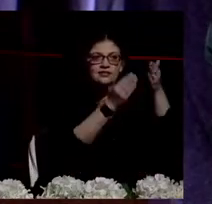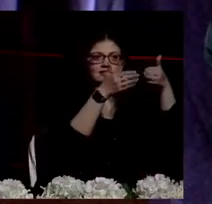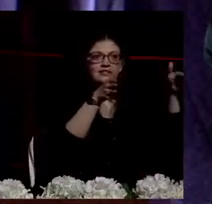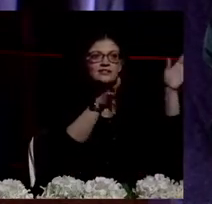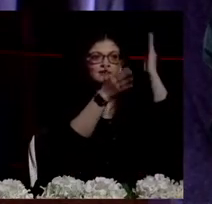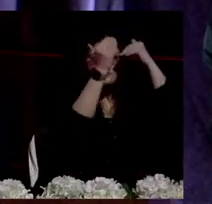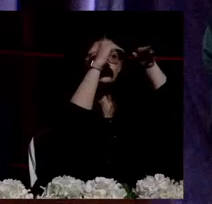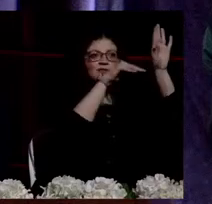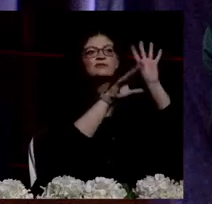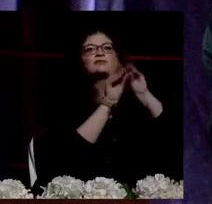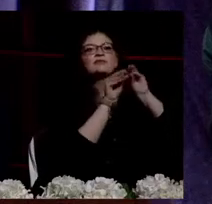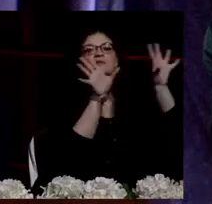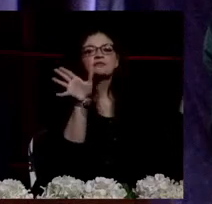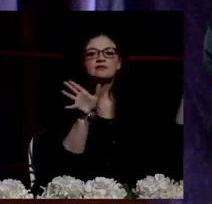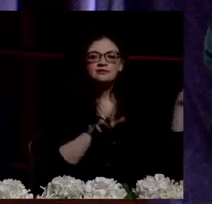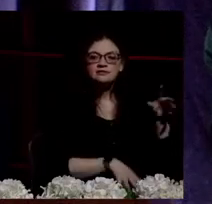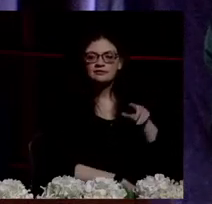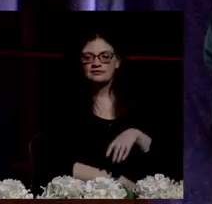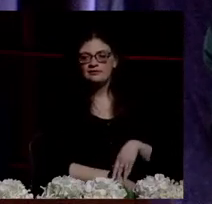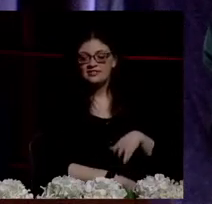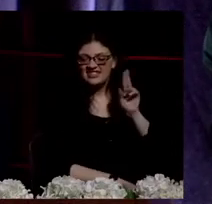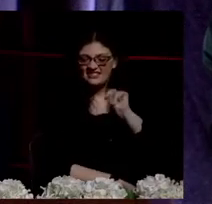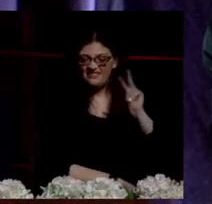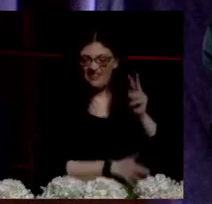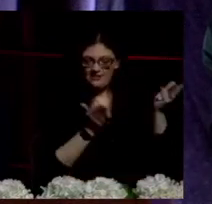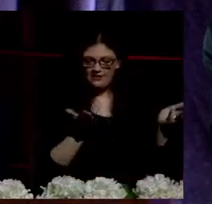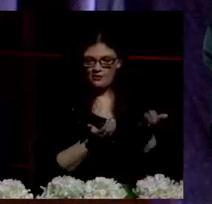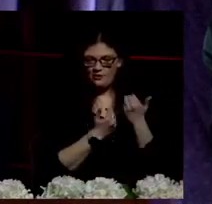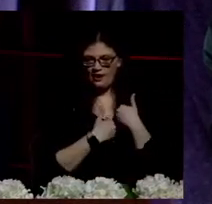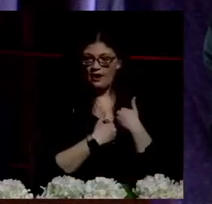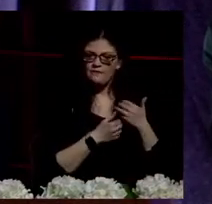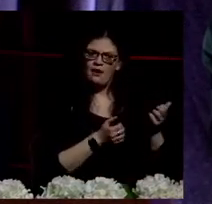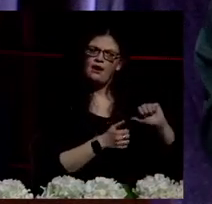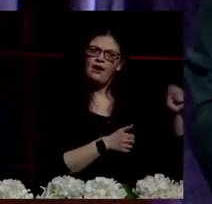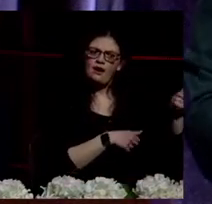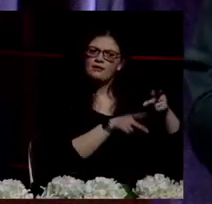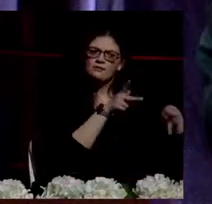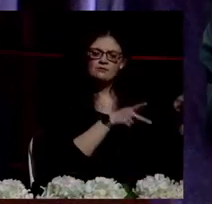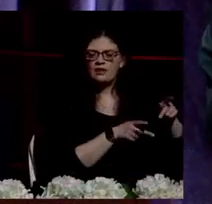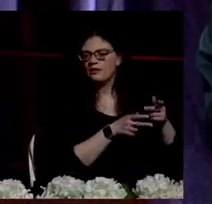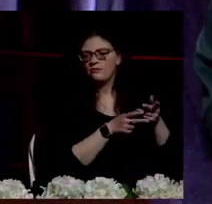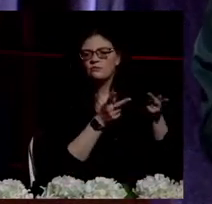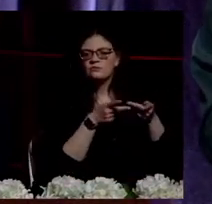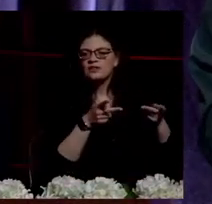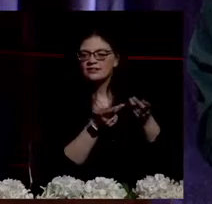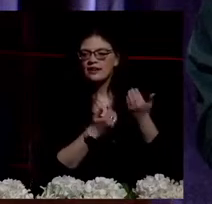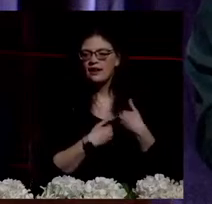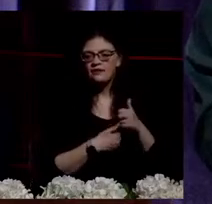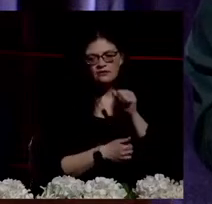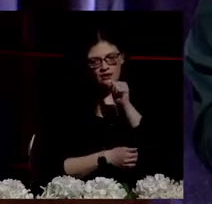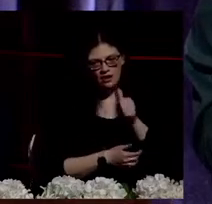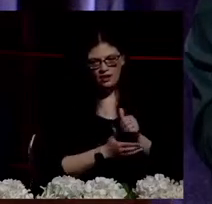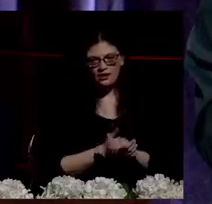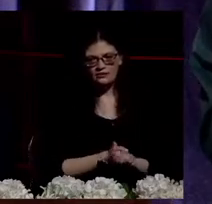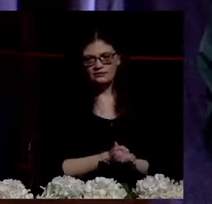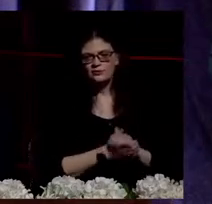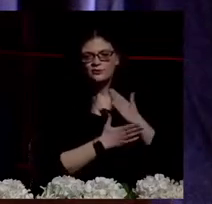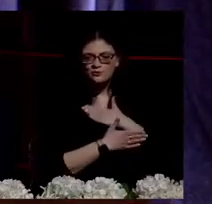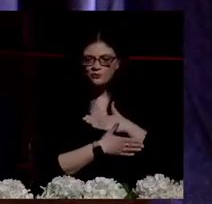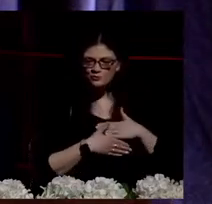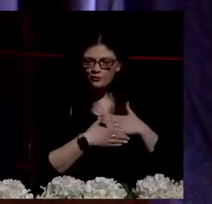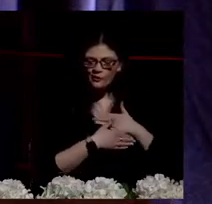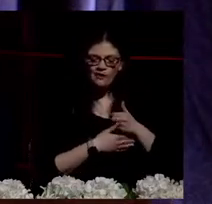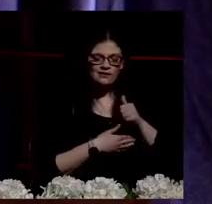the wilderness are treasures Nevadans have that many people around the world don't. Get out into them. Don't